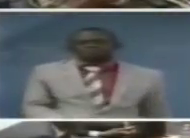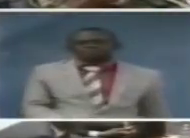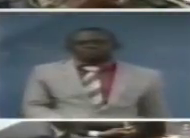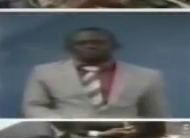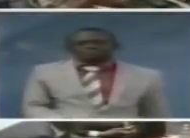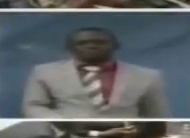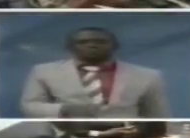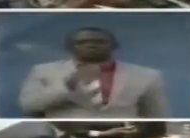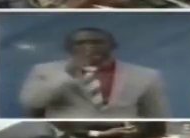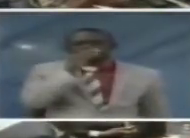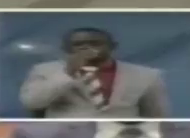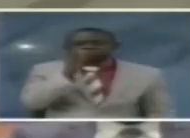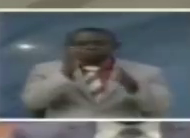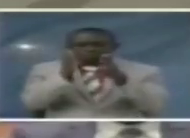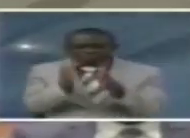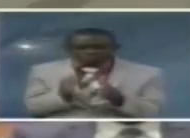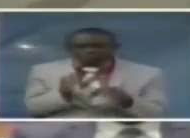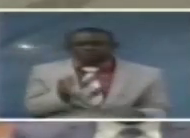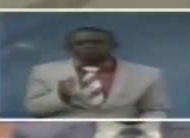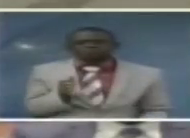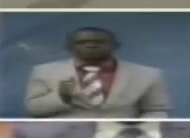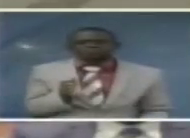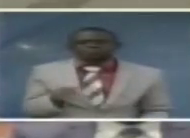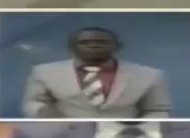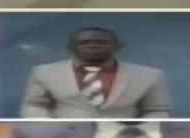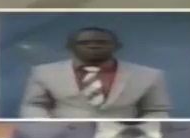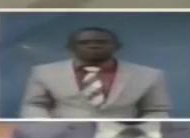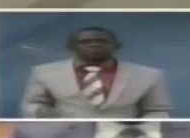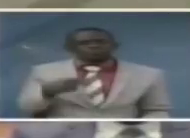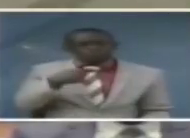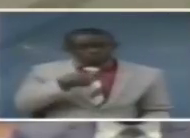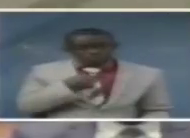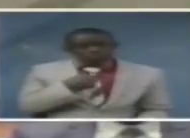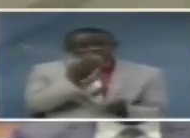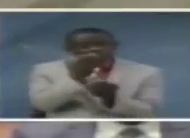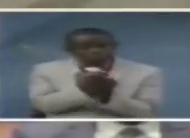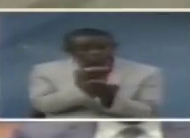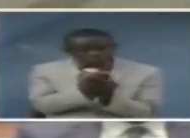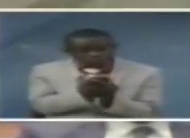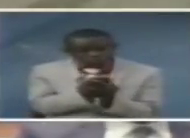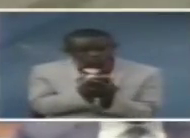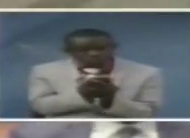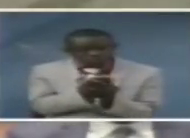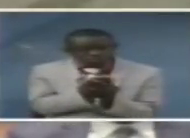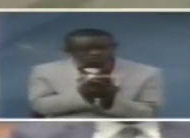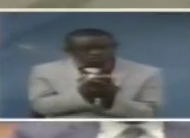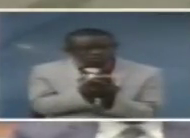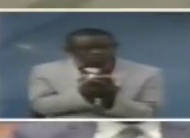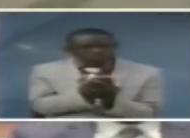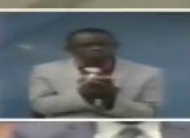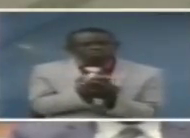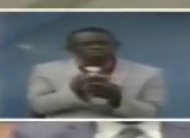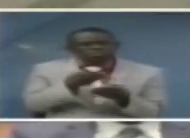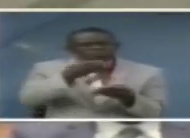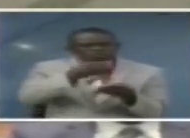priority areas. Mr. Speaker, I also propose to remove